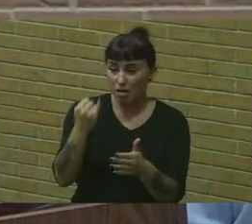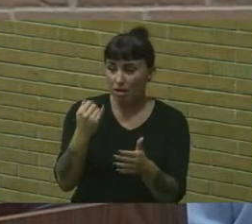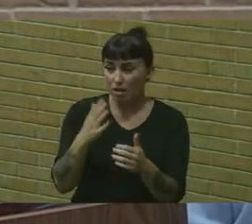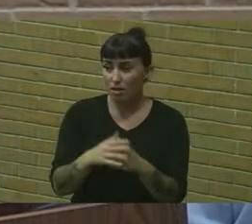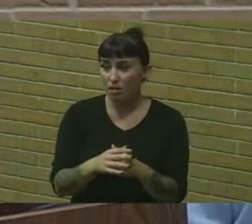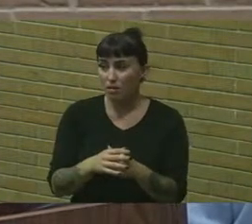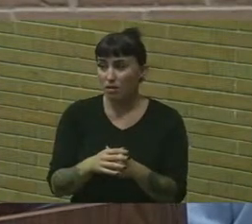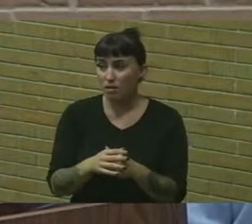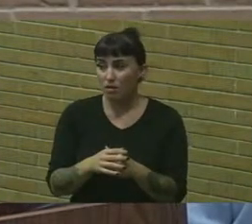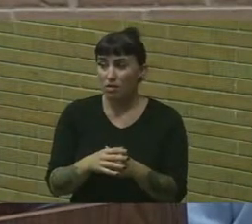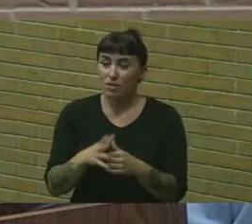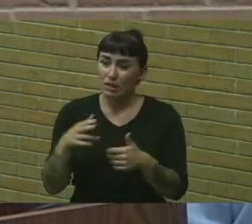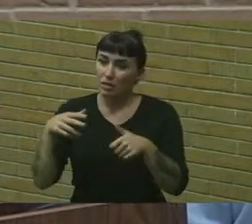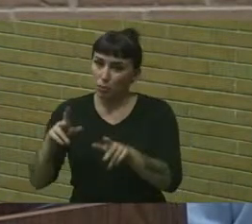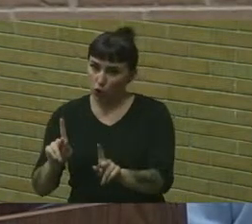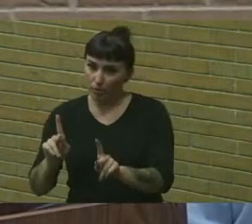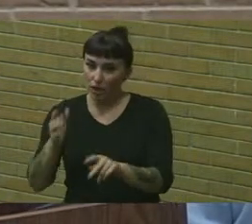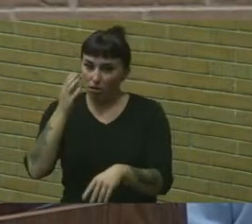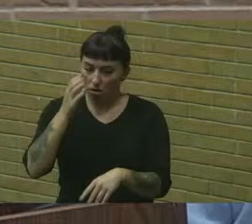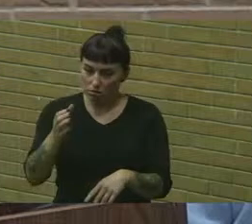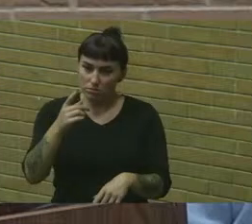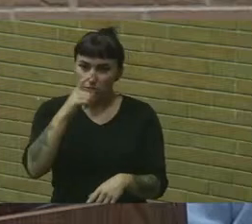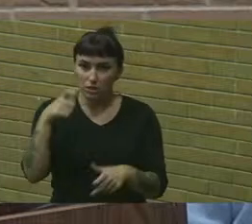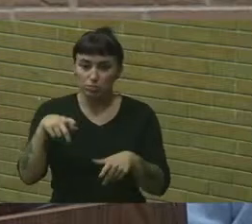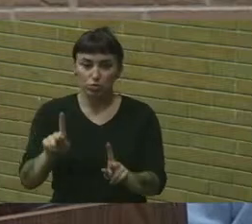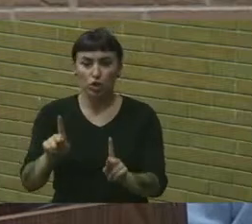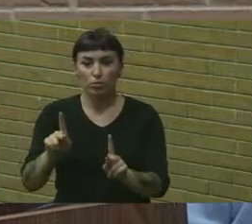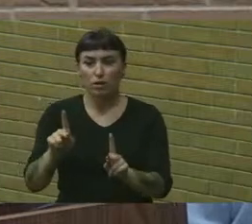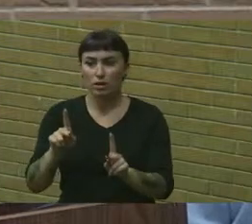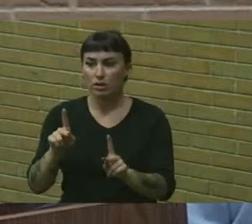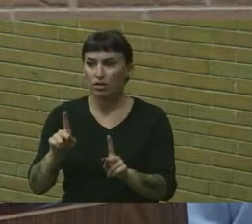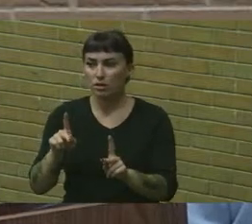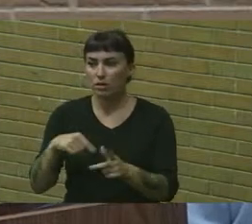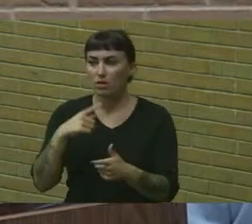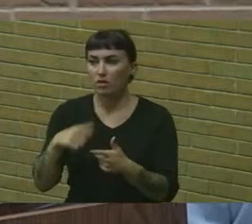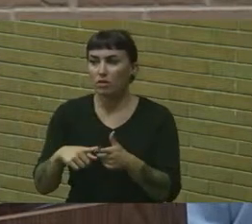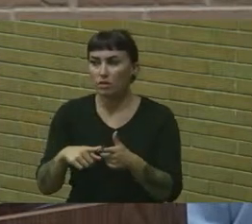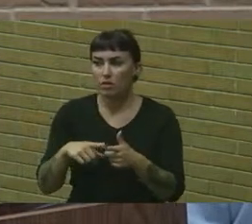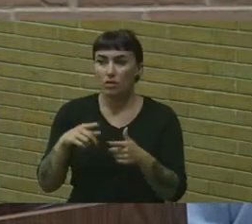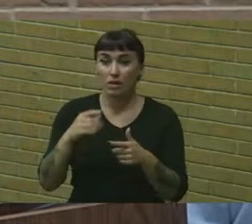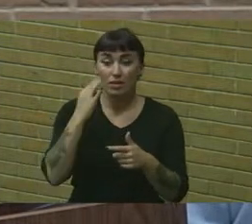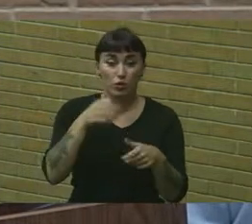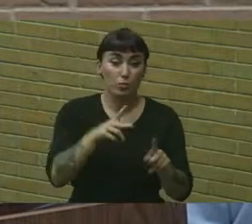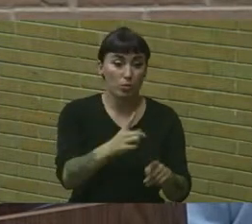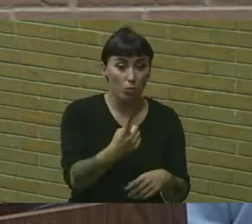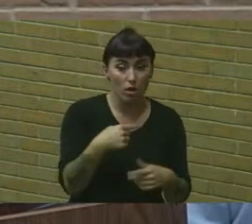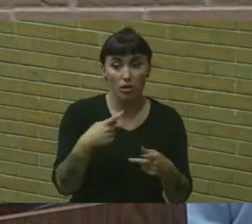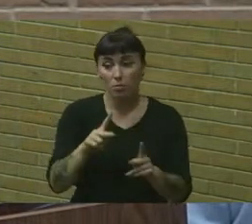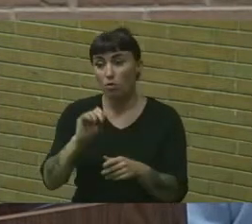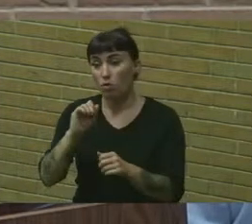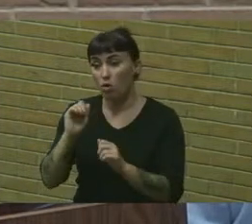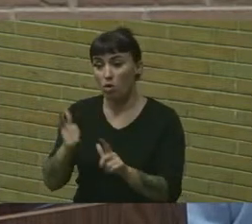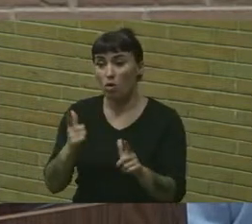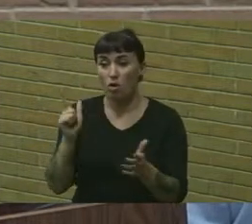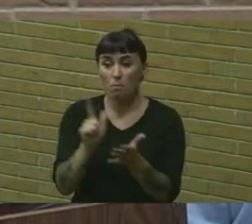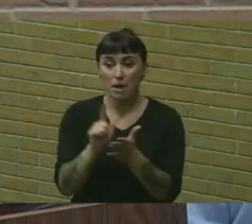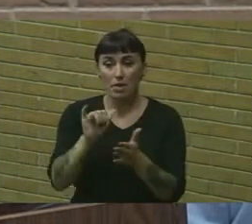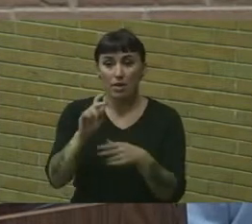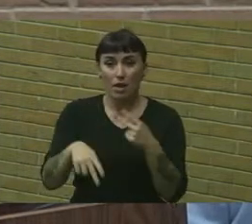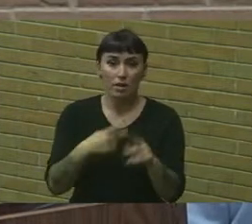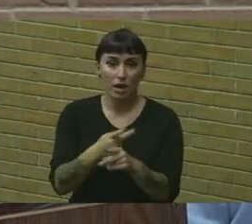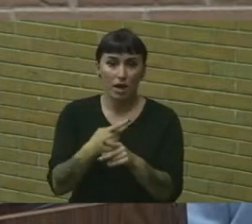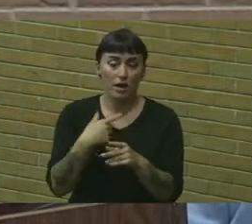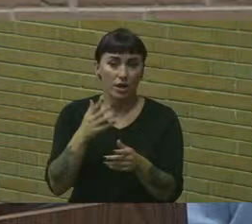it subject to a permit, because if you permit one, you will end up having to permit them all. Ban those kinds of